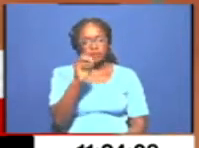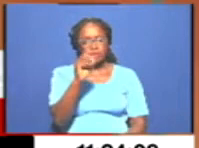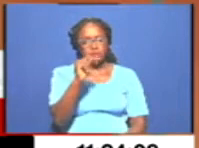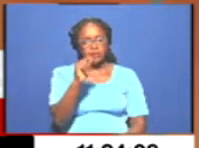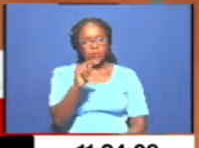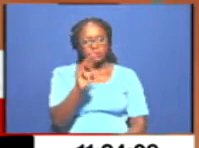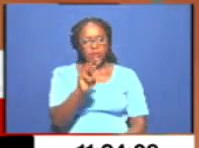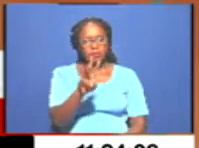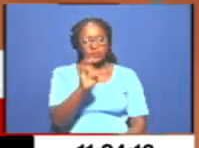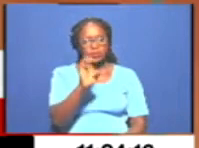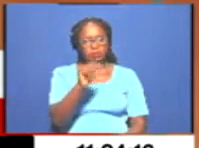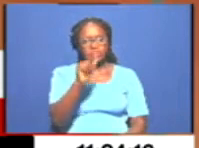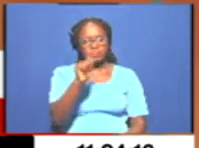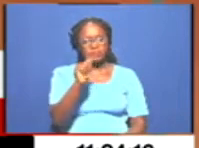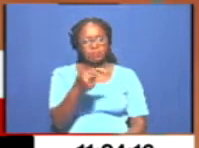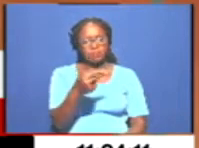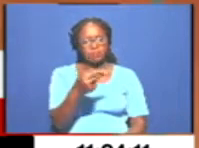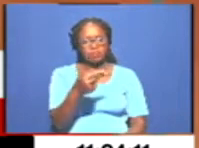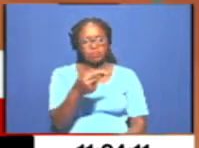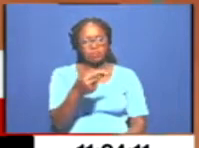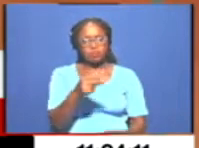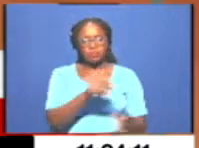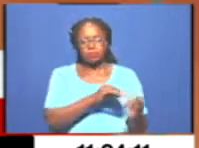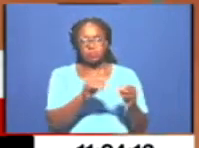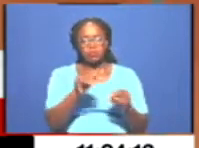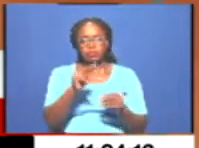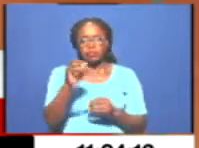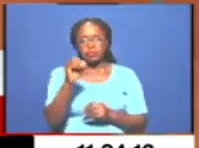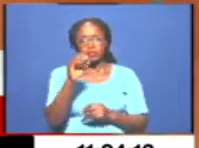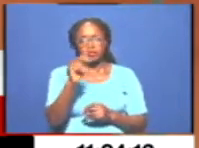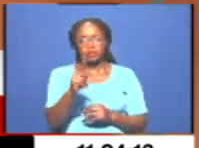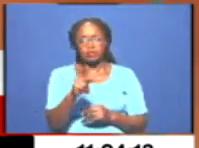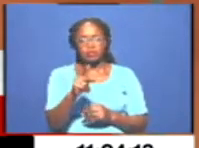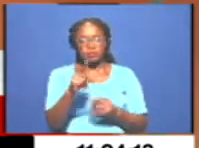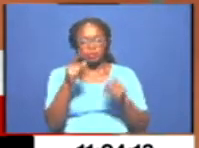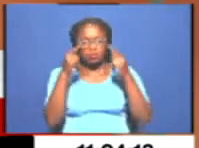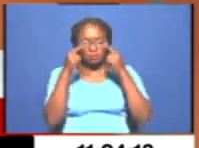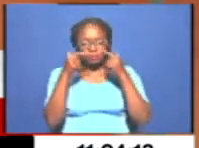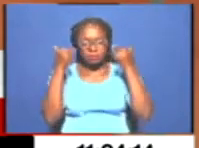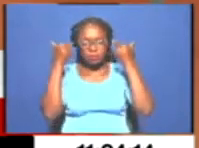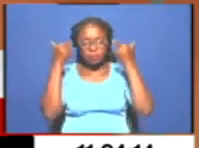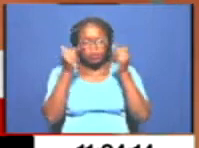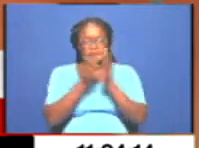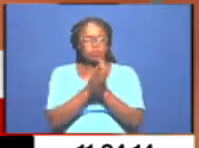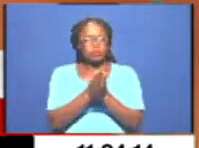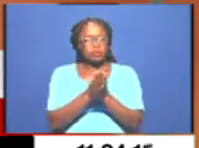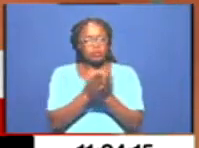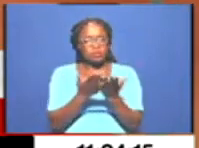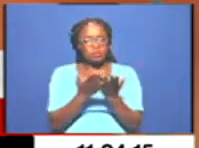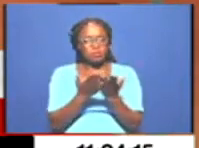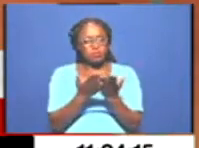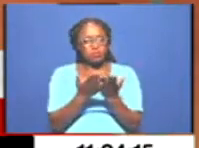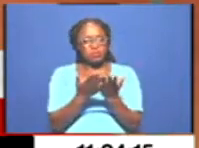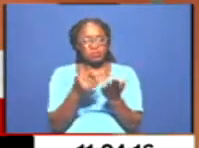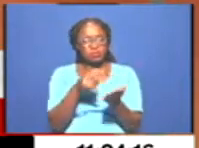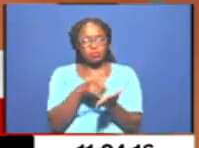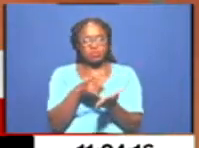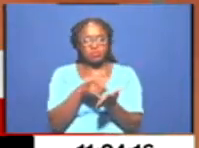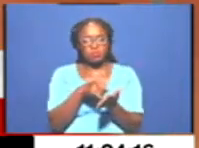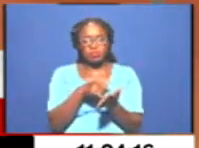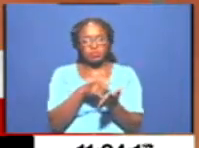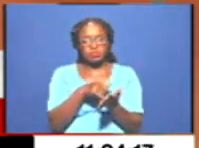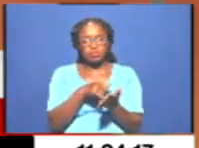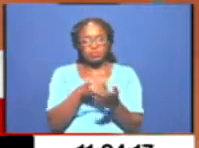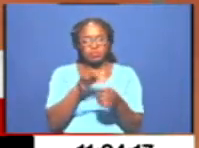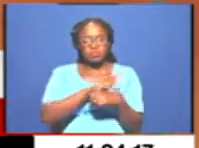prepare for the games? You know, Tokyo, there was what was known as the handbook of the games, including one around, you know, the